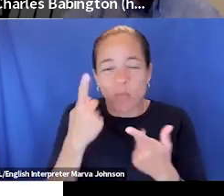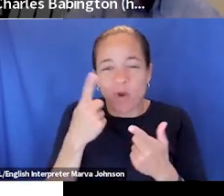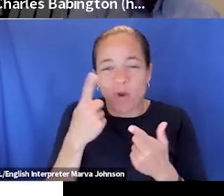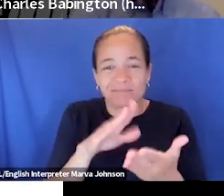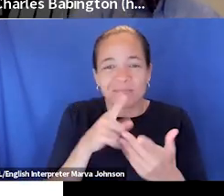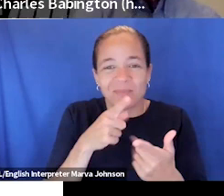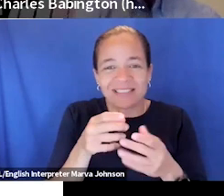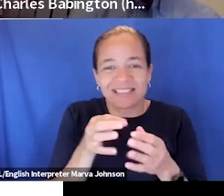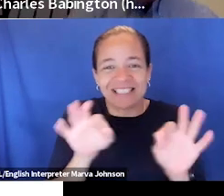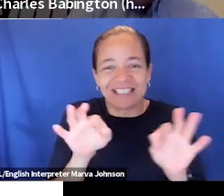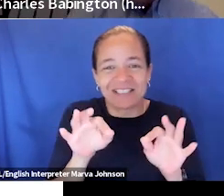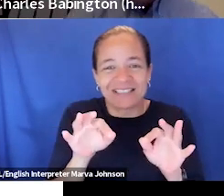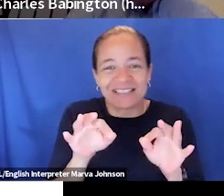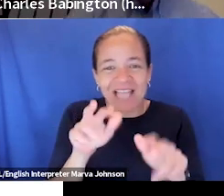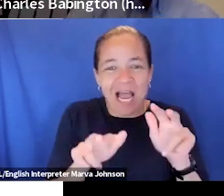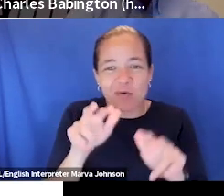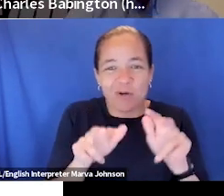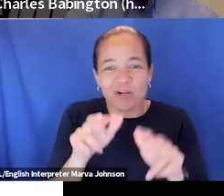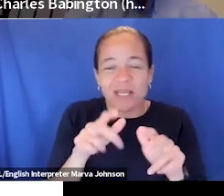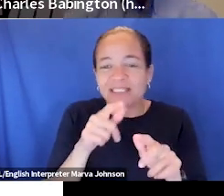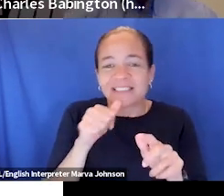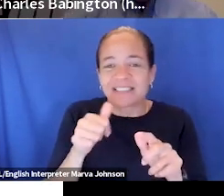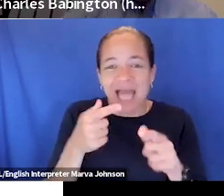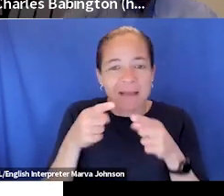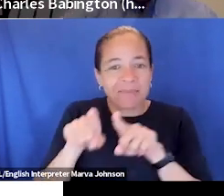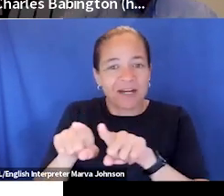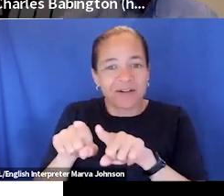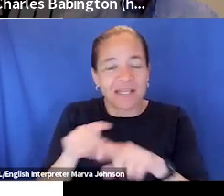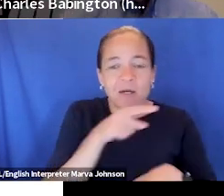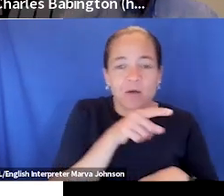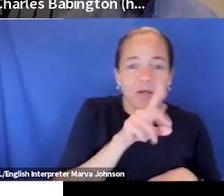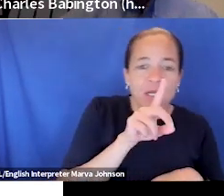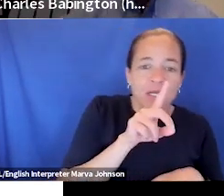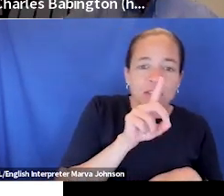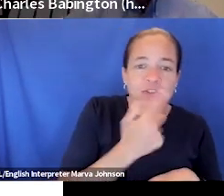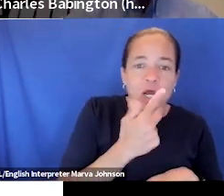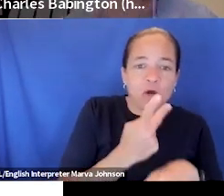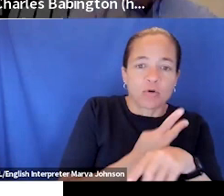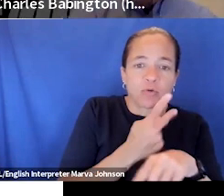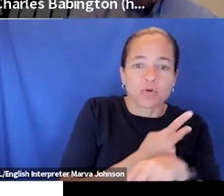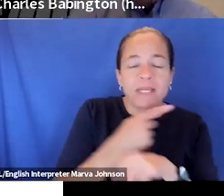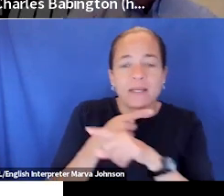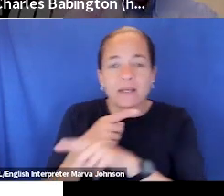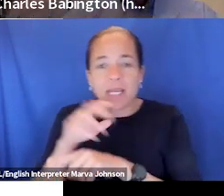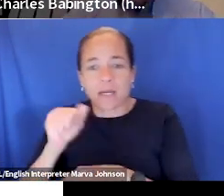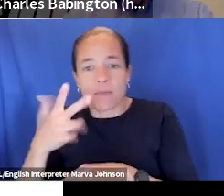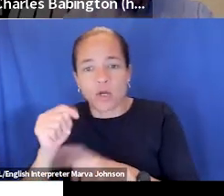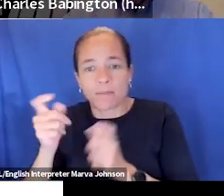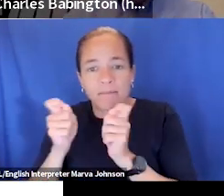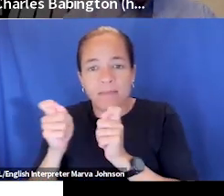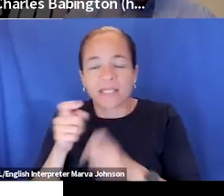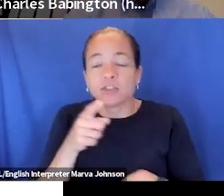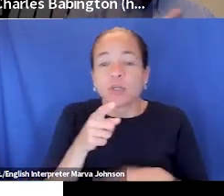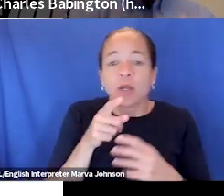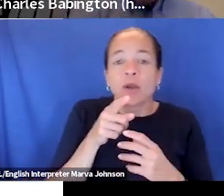not parallel, right? You've got dog grooming and manager of an apartment, and I think all of you changed it either to grooming and